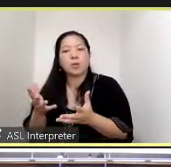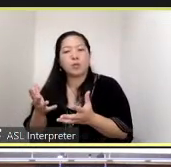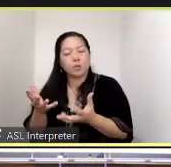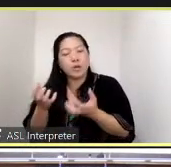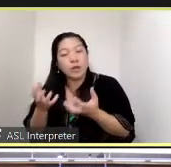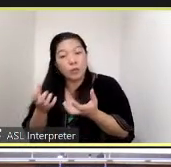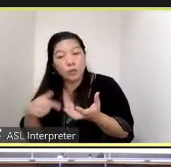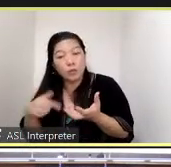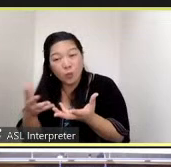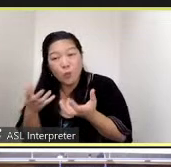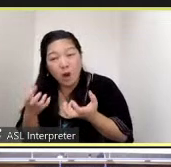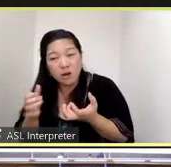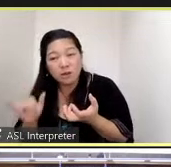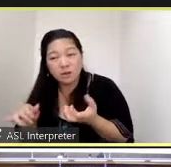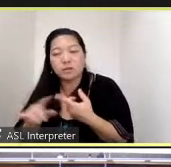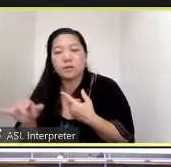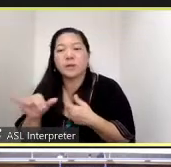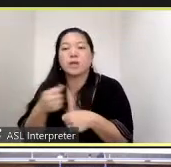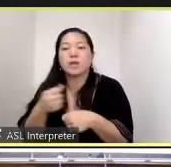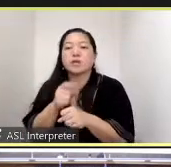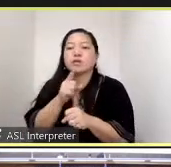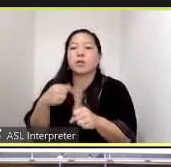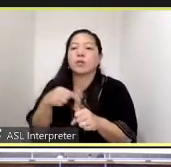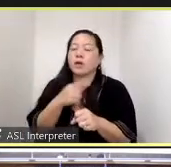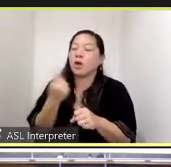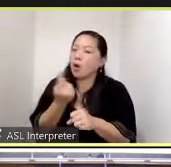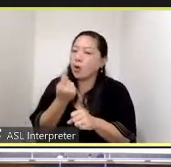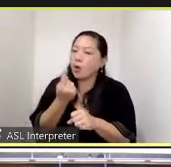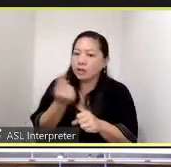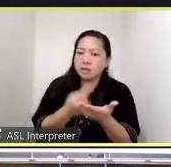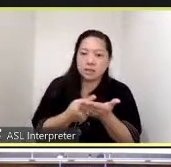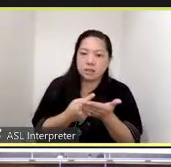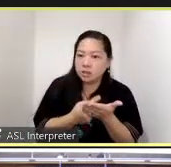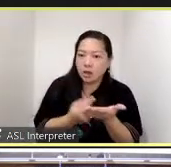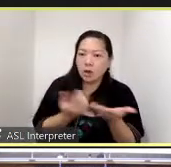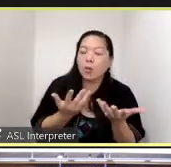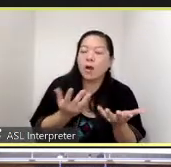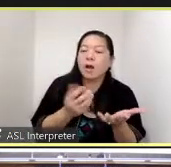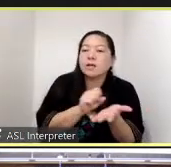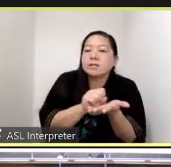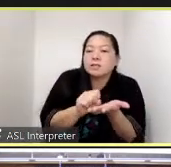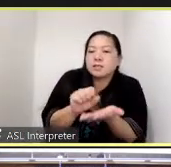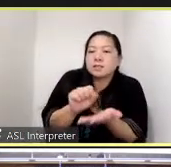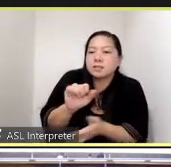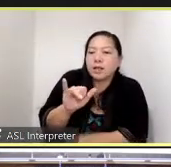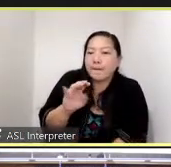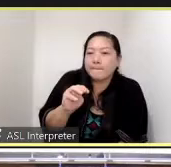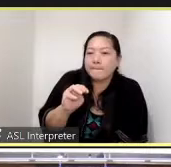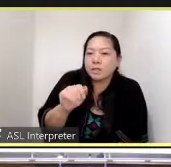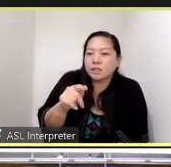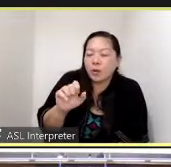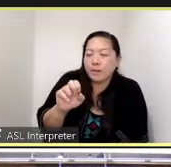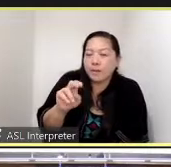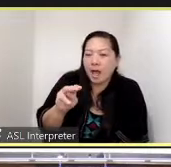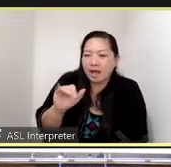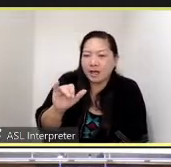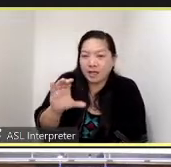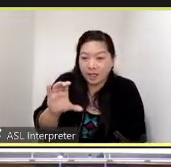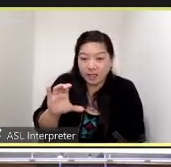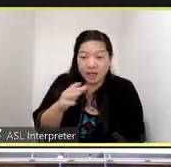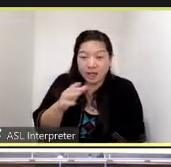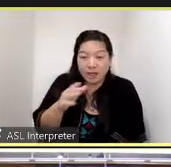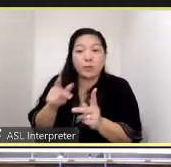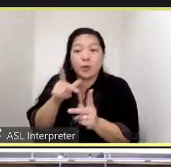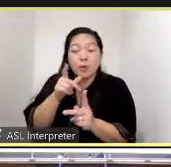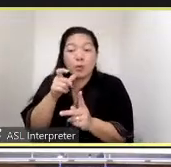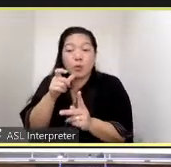just, we always talk about symptomatic and asymptomatic. We're definitely seeing a half-half. We're seeing 50-50. And of